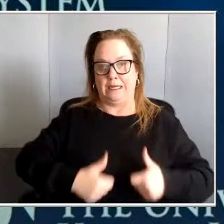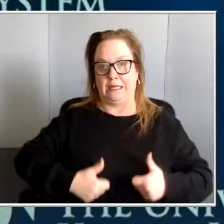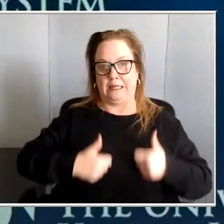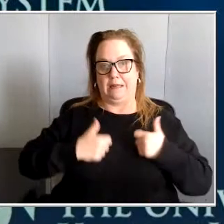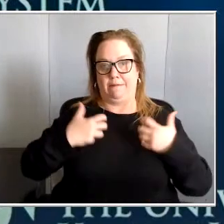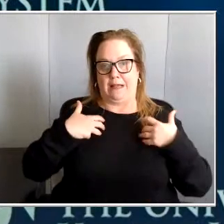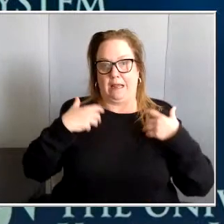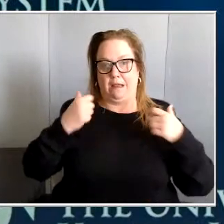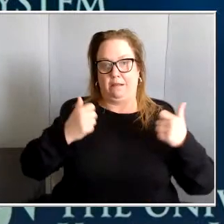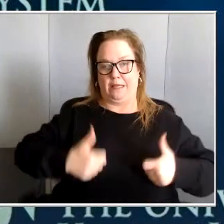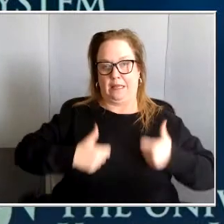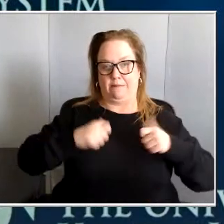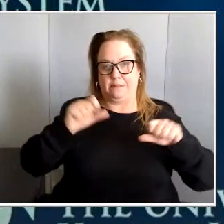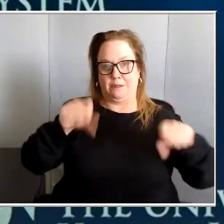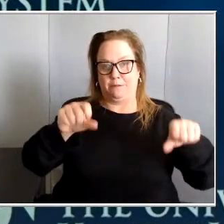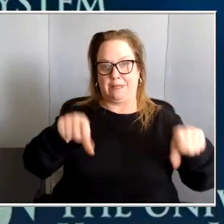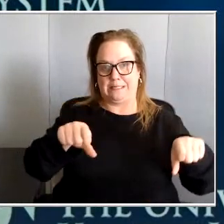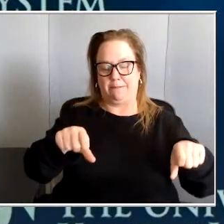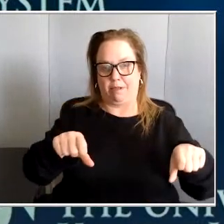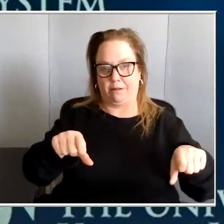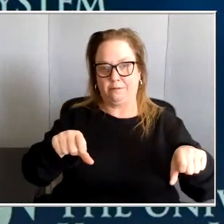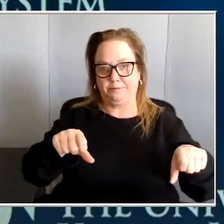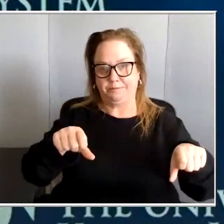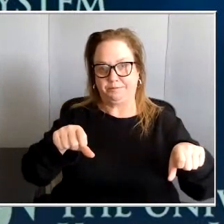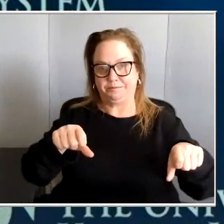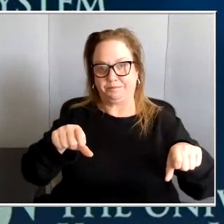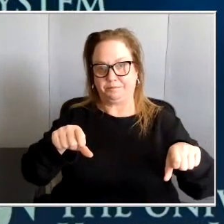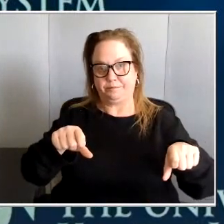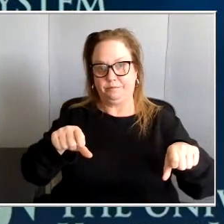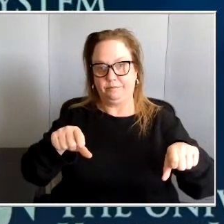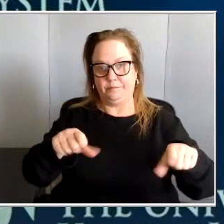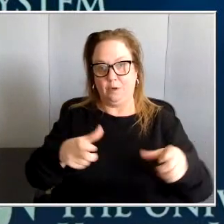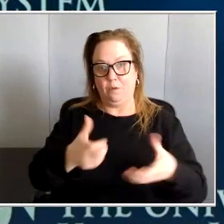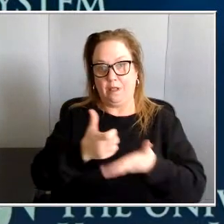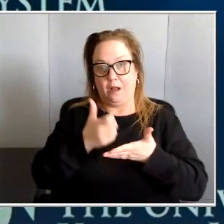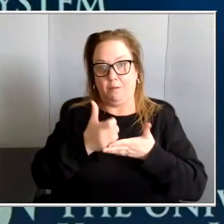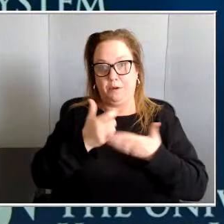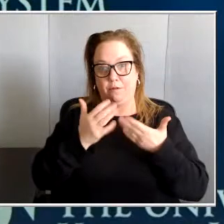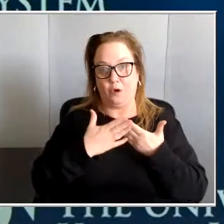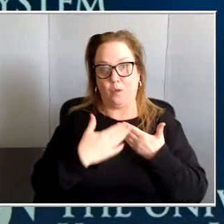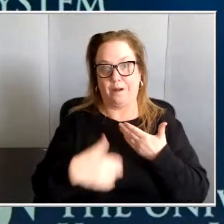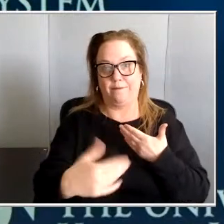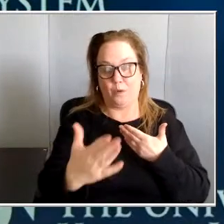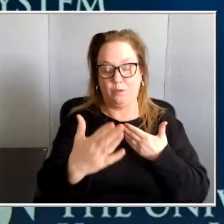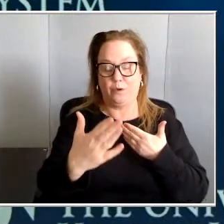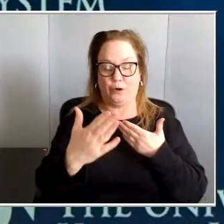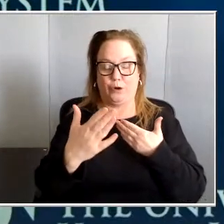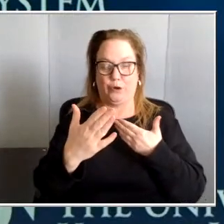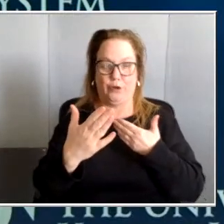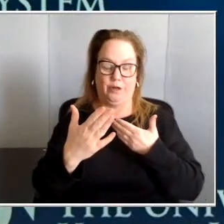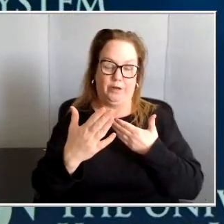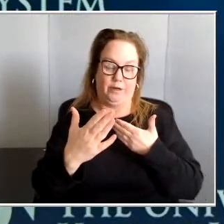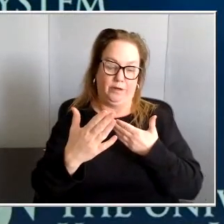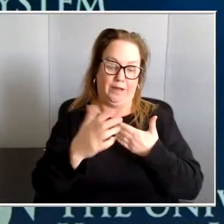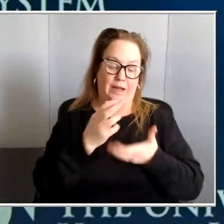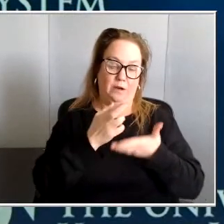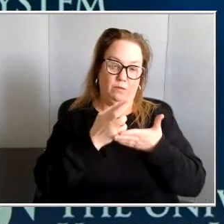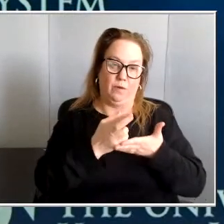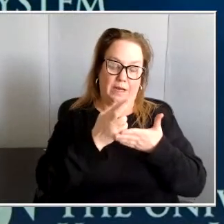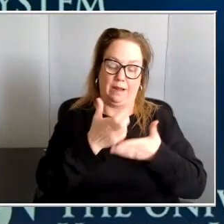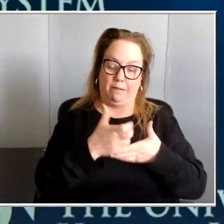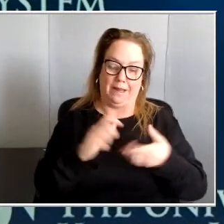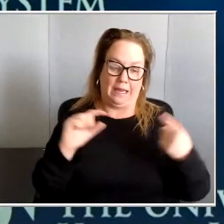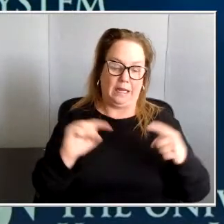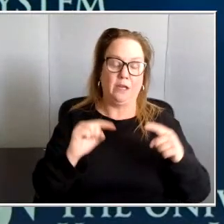life as much as possible will already put you in the driver's seat for moving forward and having to rehab any injuries that you